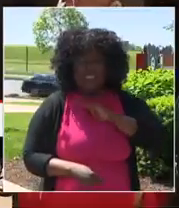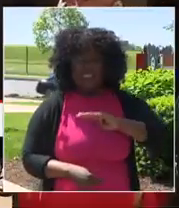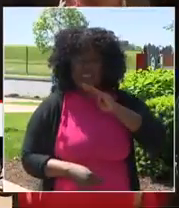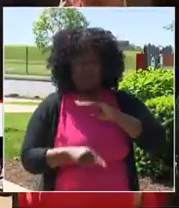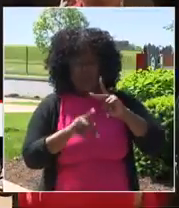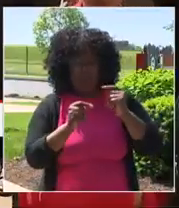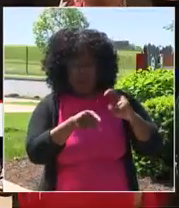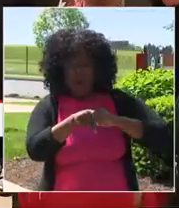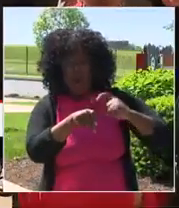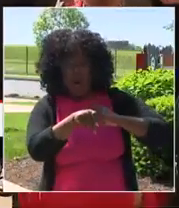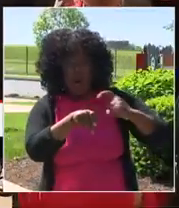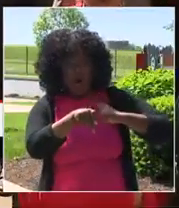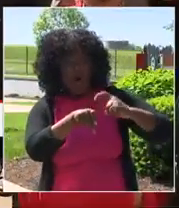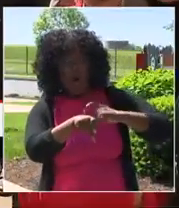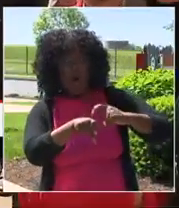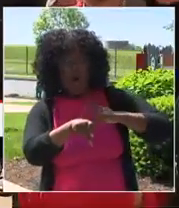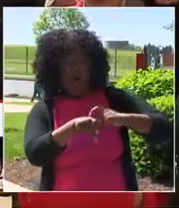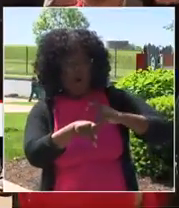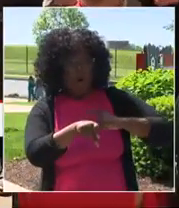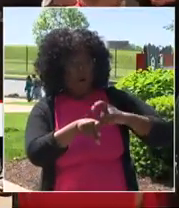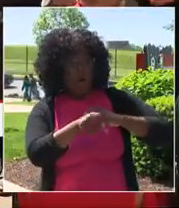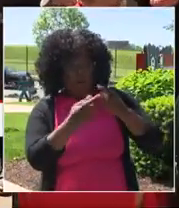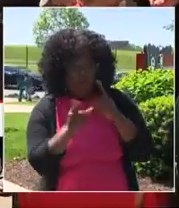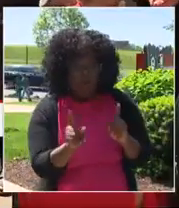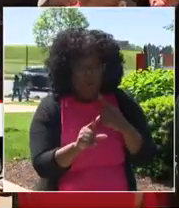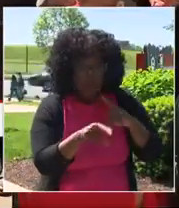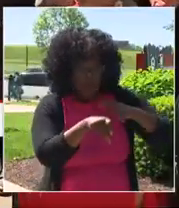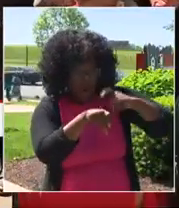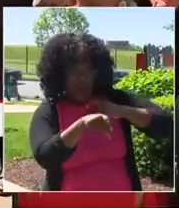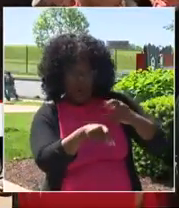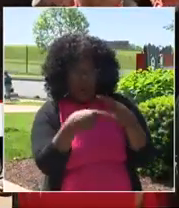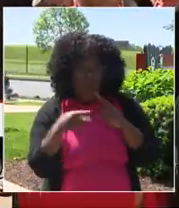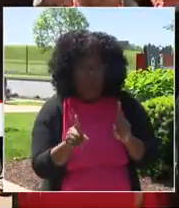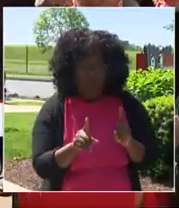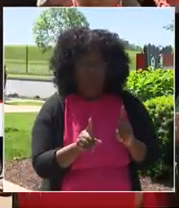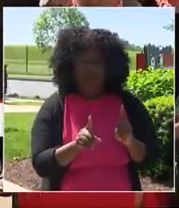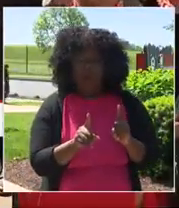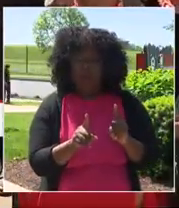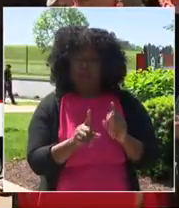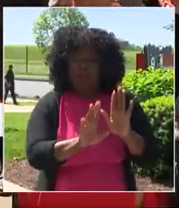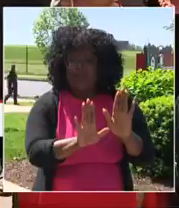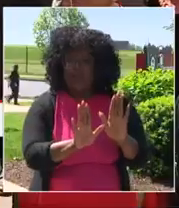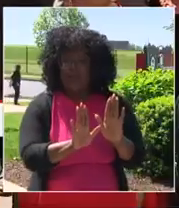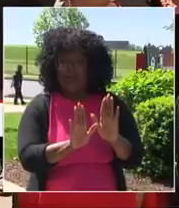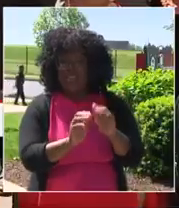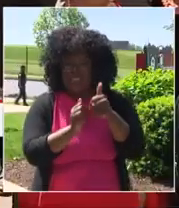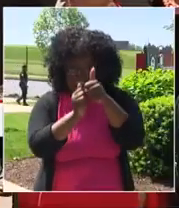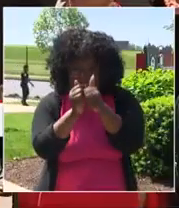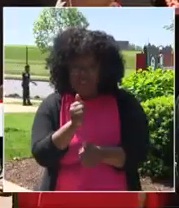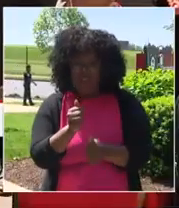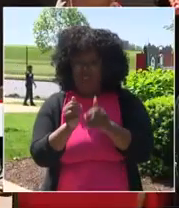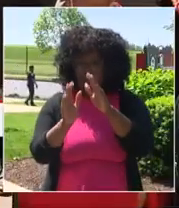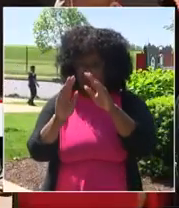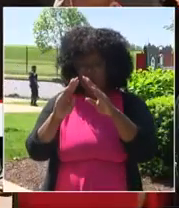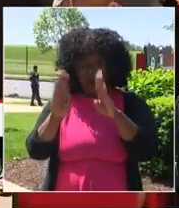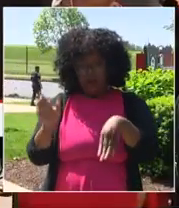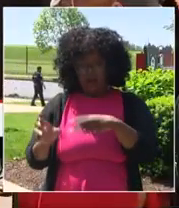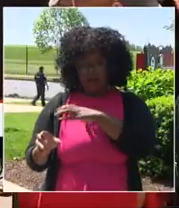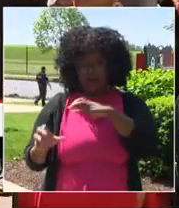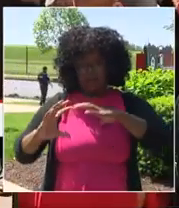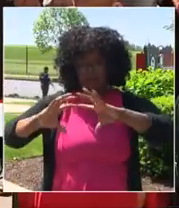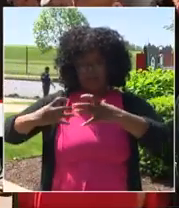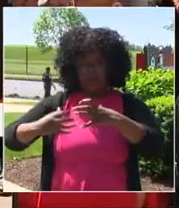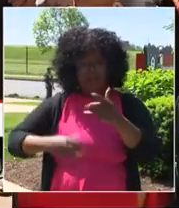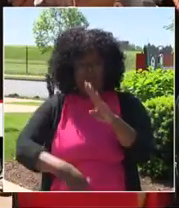to do that as well. All of the members of the House Energy and Commerce Committee have a vote. All of the members of the House Energy and Commerce Committee